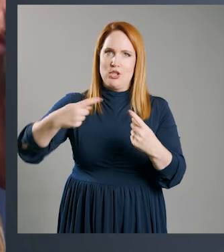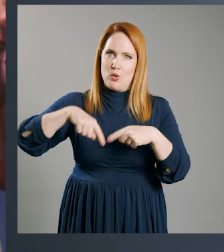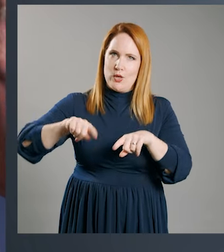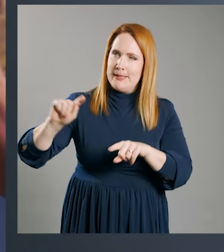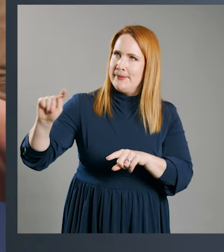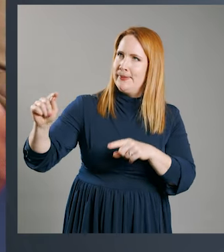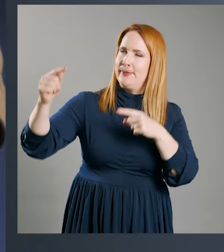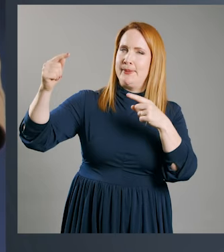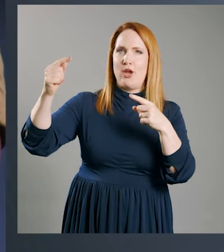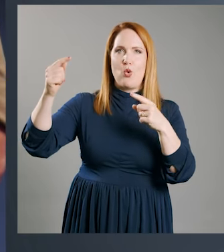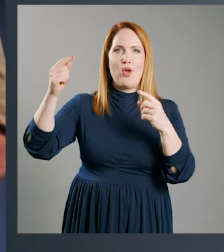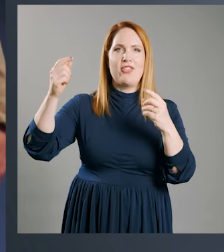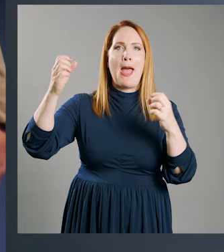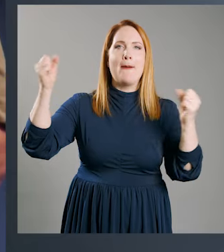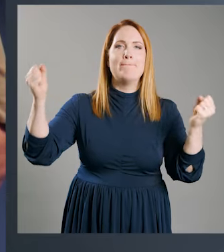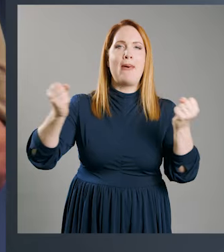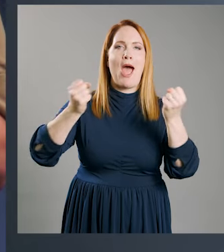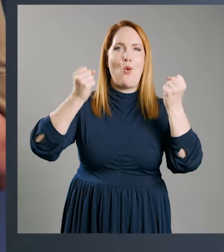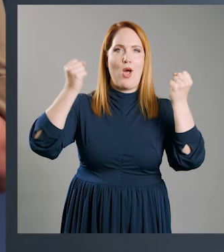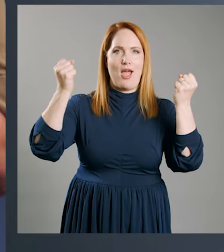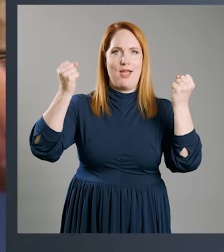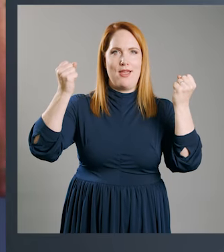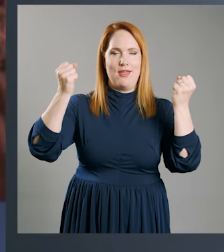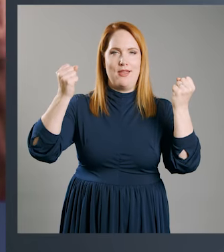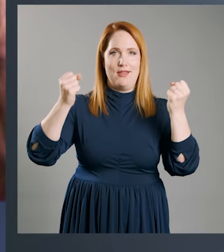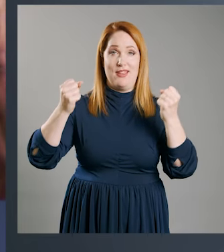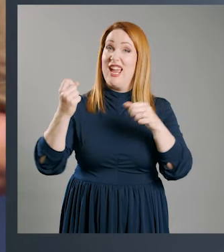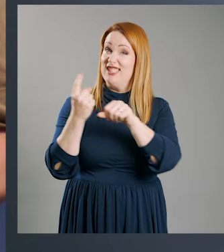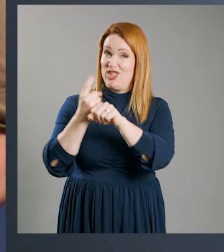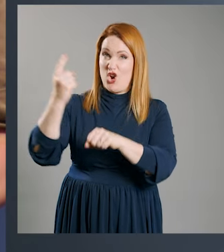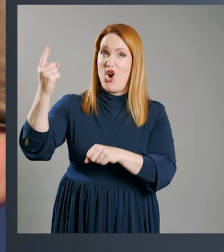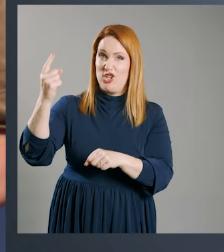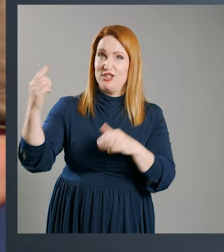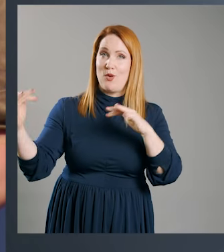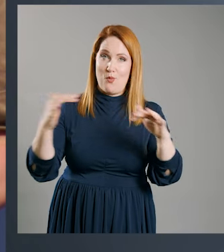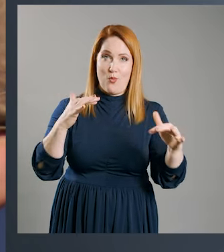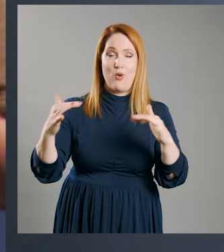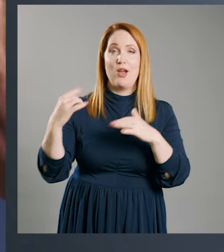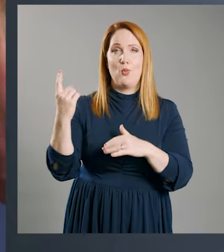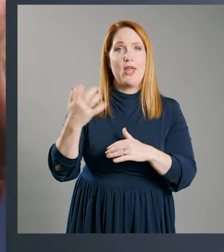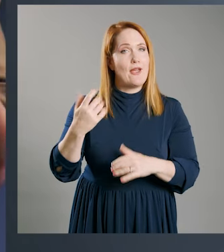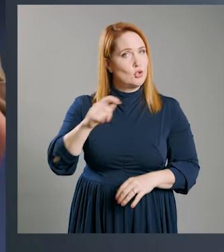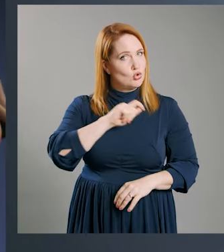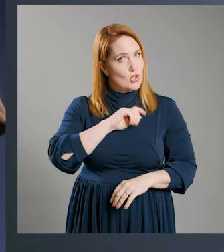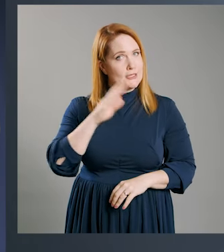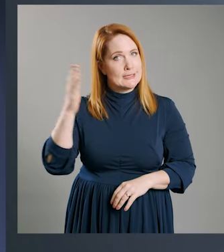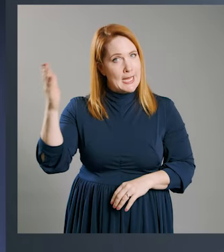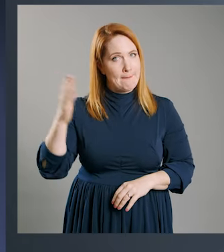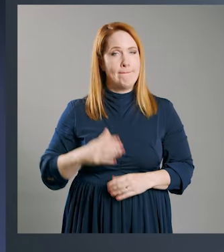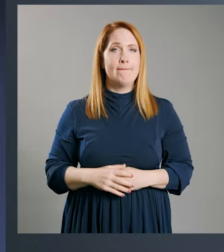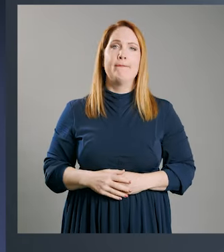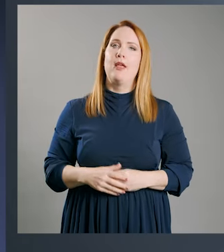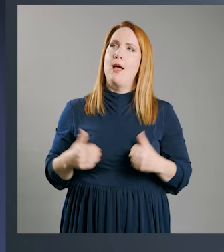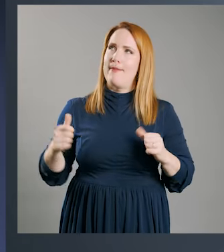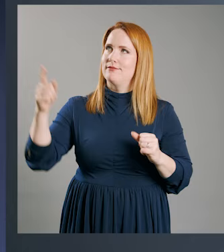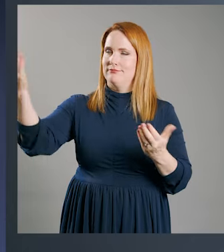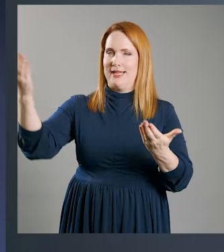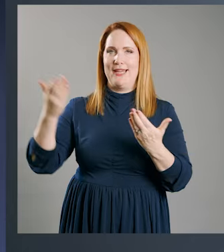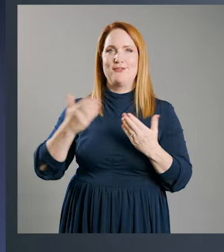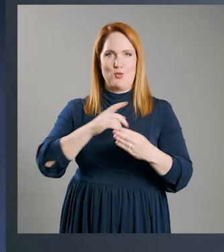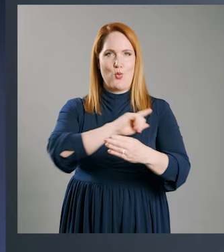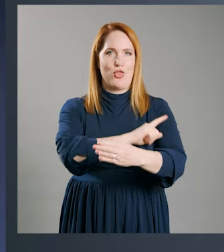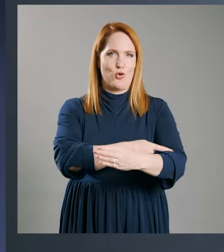fight against powers and principalities. It's a spiritual war and it's God's war. And we just have to put our trust in him and that's where we